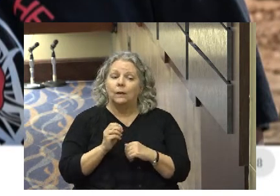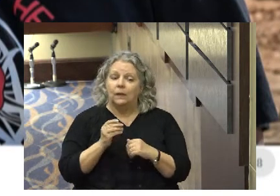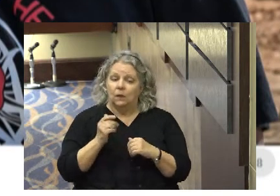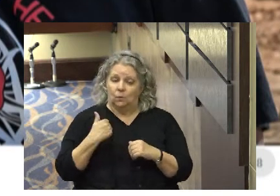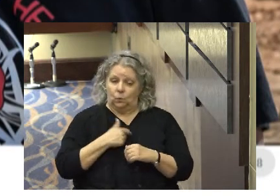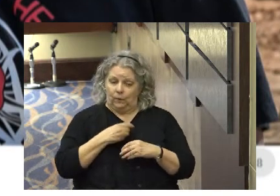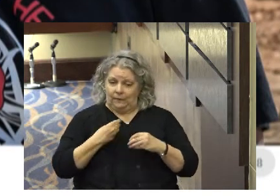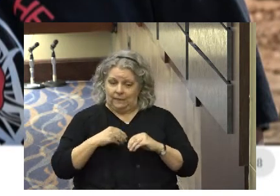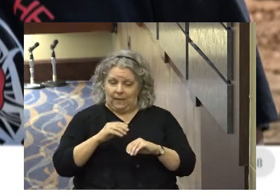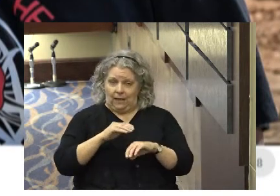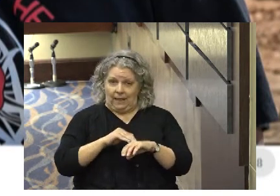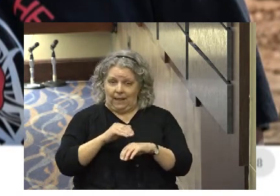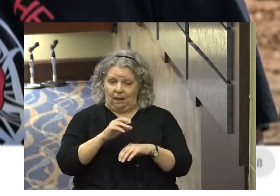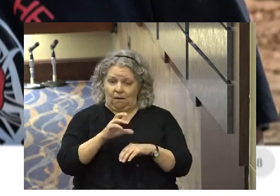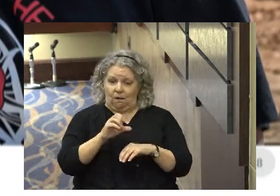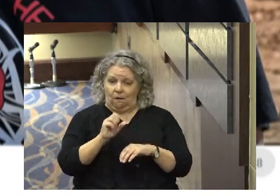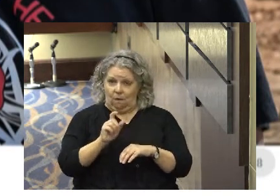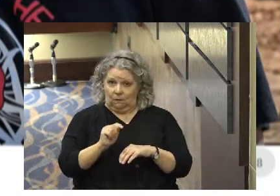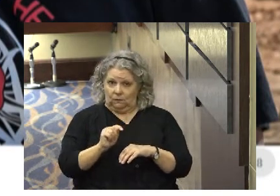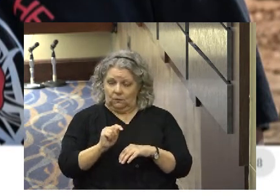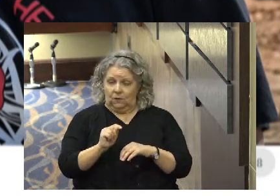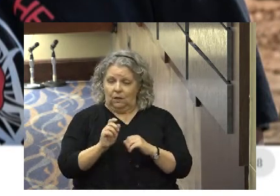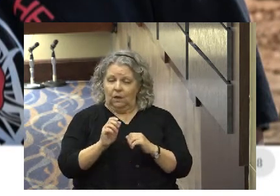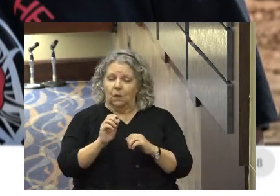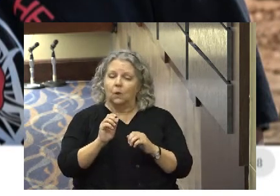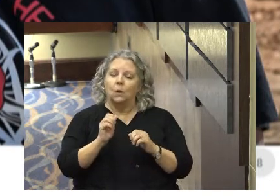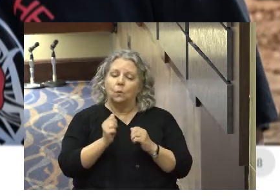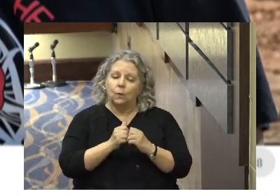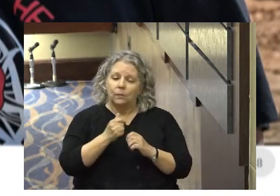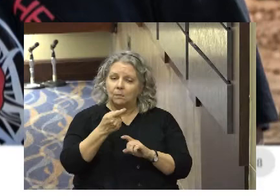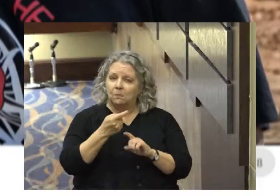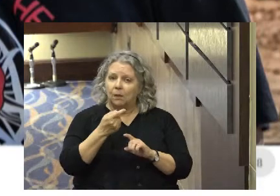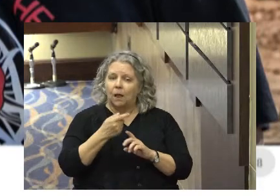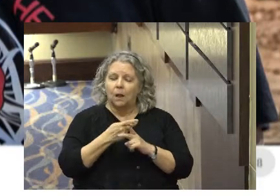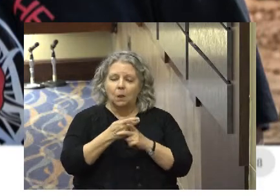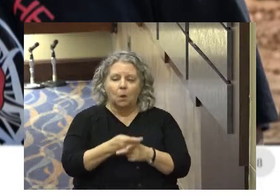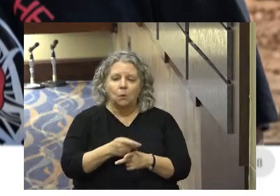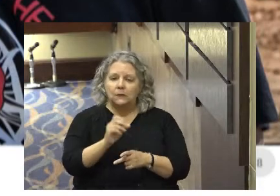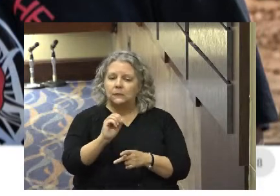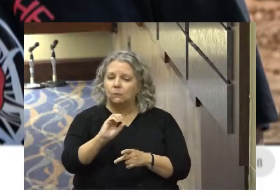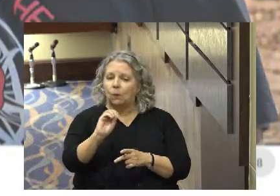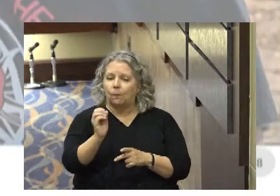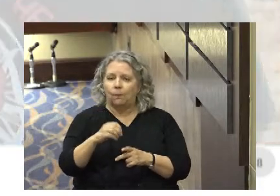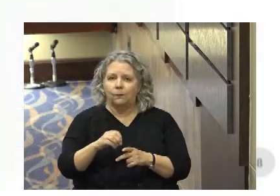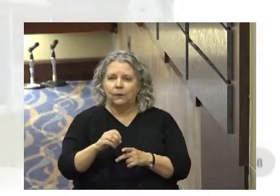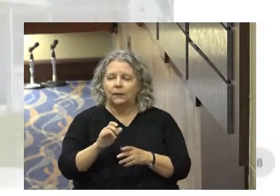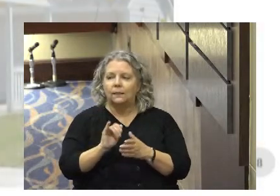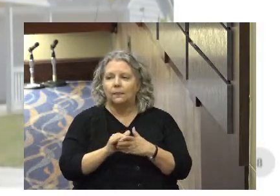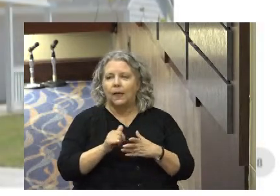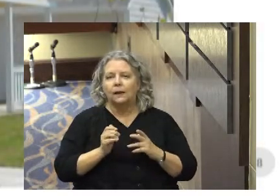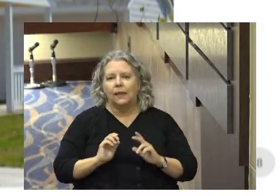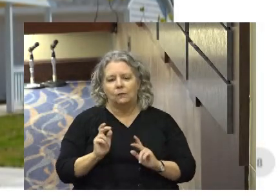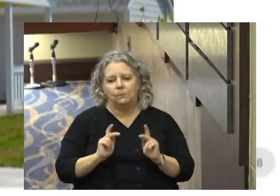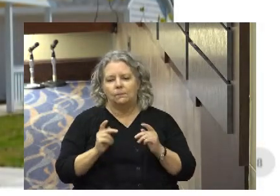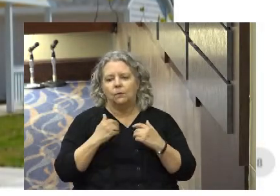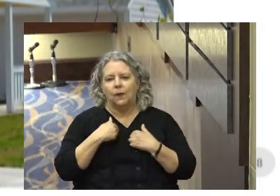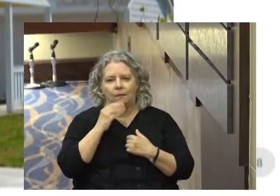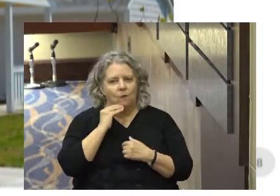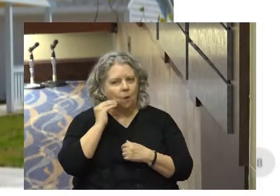a zero-interest mortgage allows Habitat homeowners to build wealth in a way that would not be possible without the Habitat